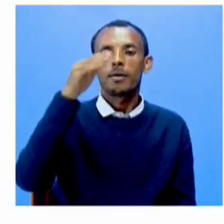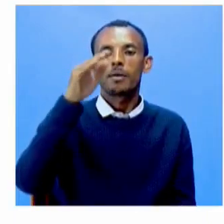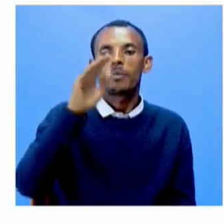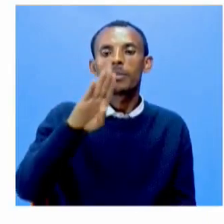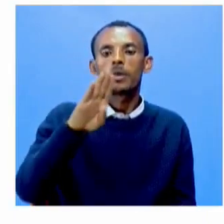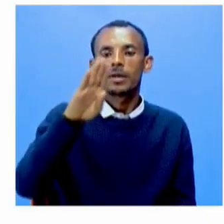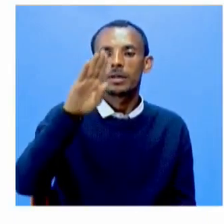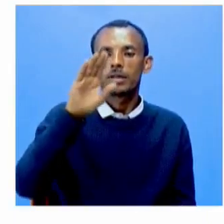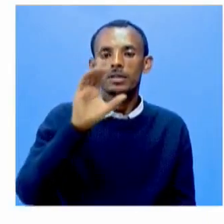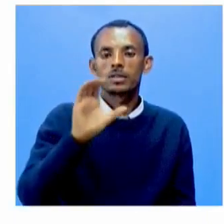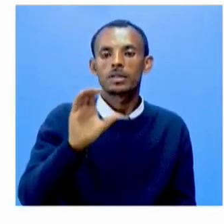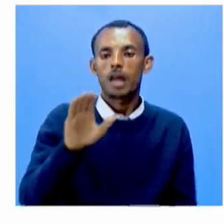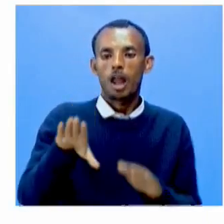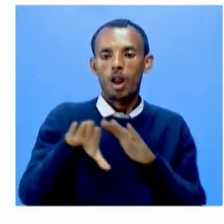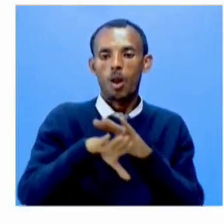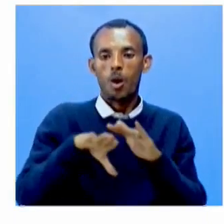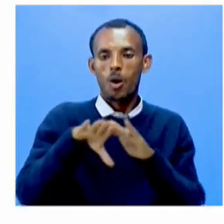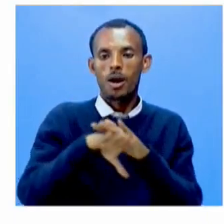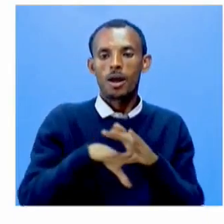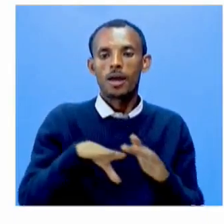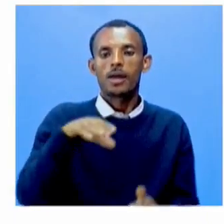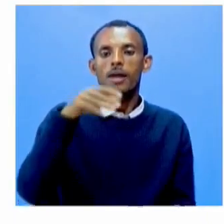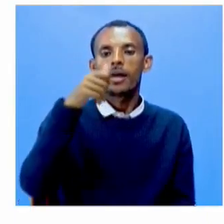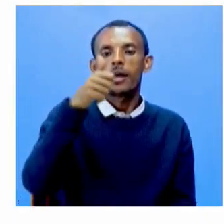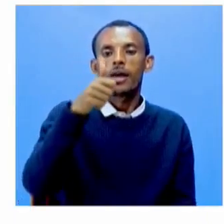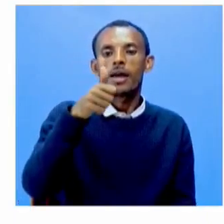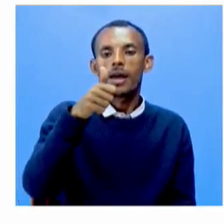ABC, the lower triangle.